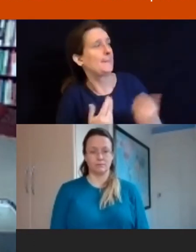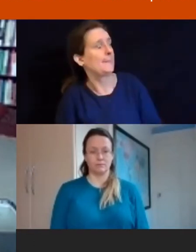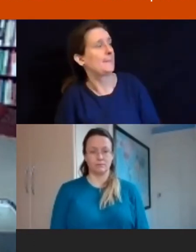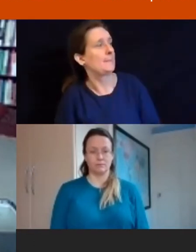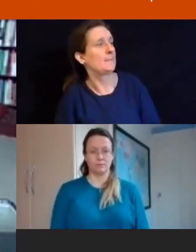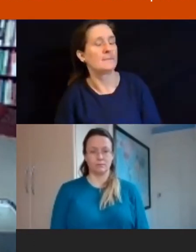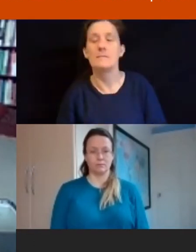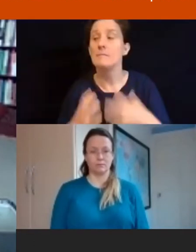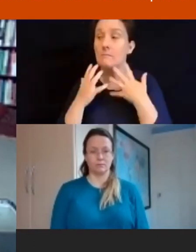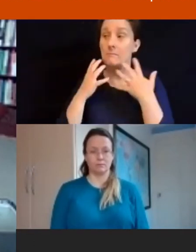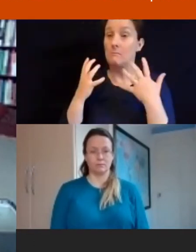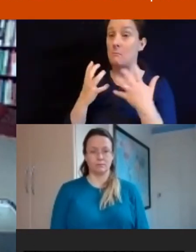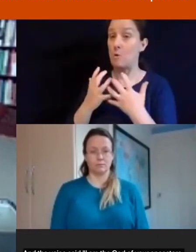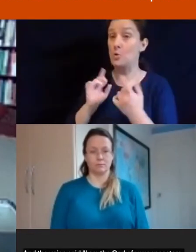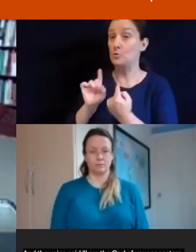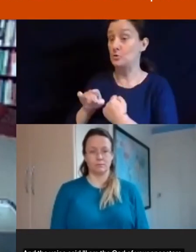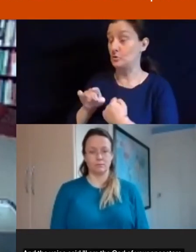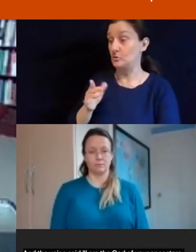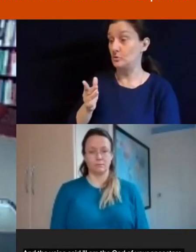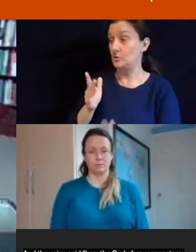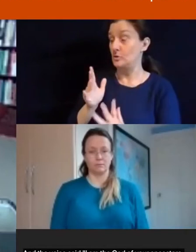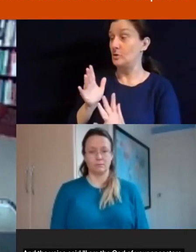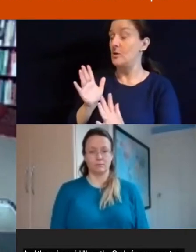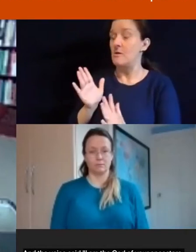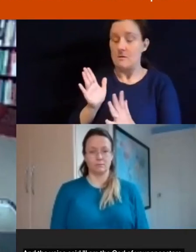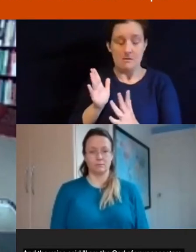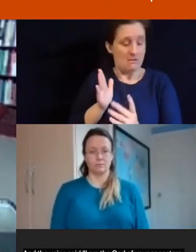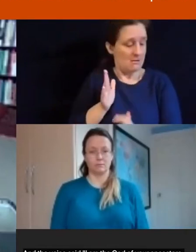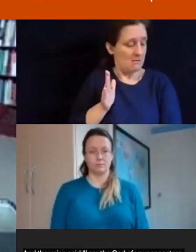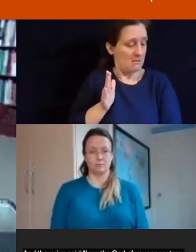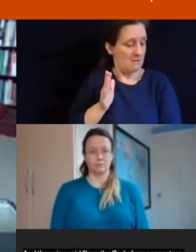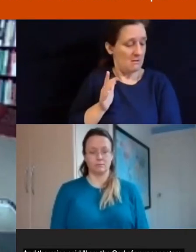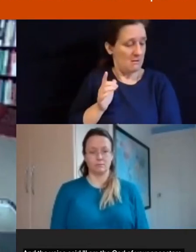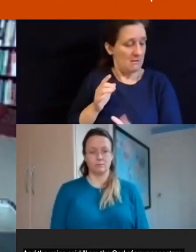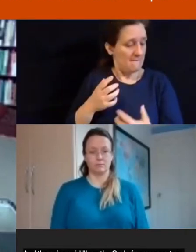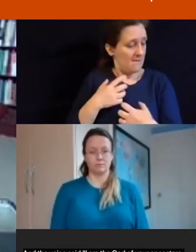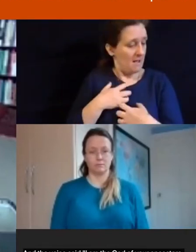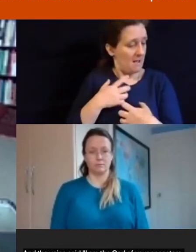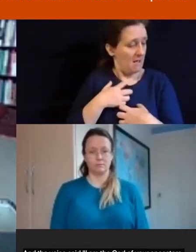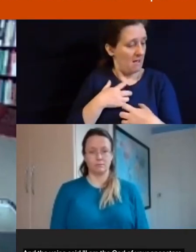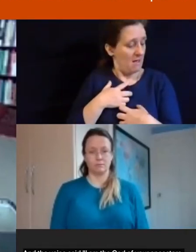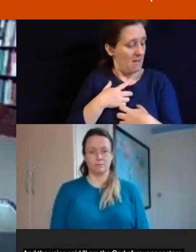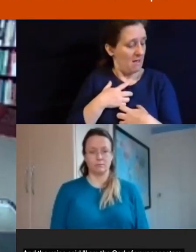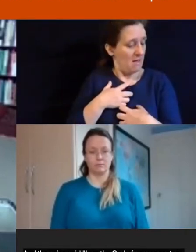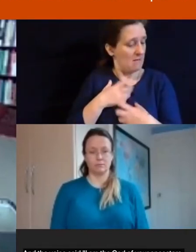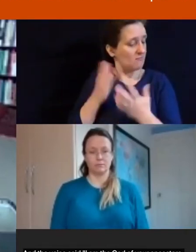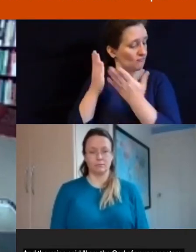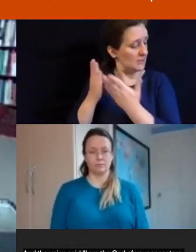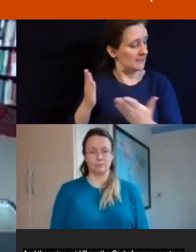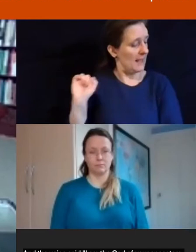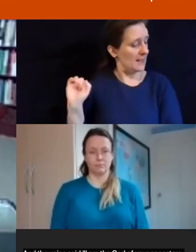And Moses turned away out of fear and